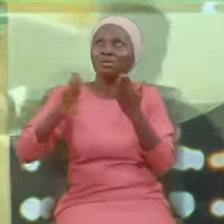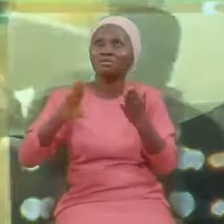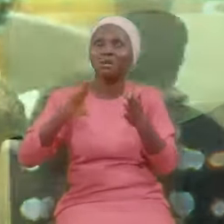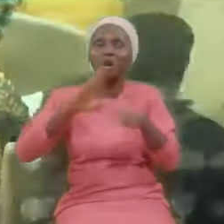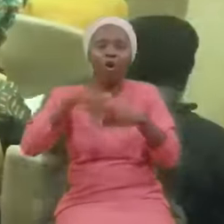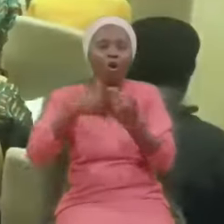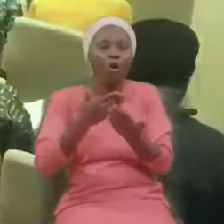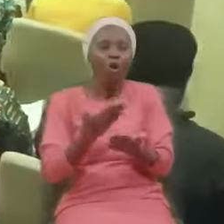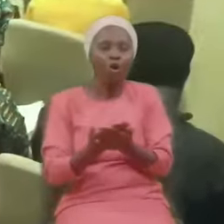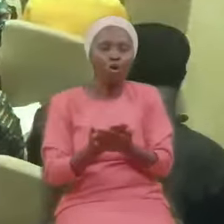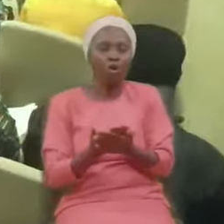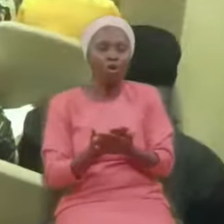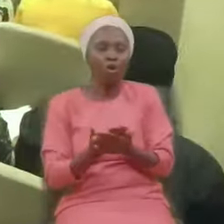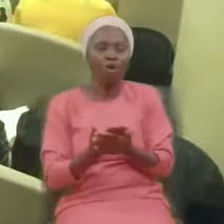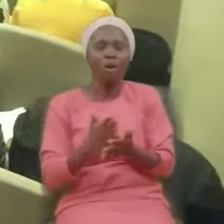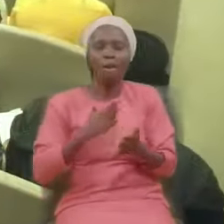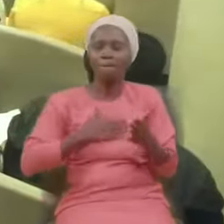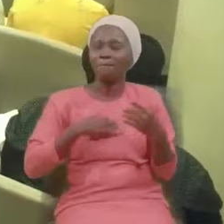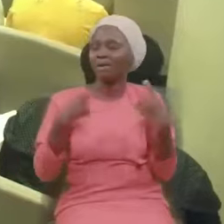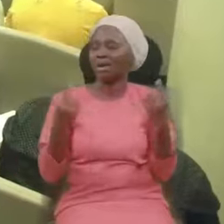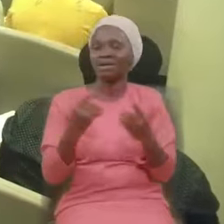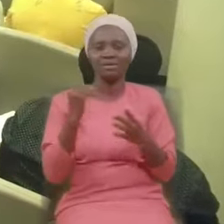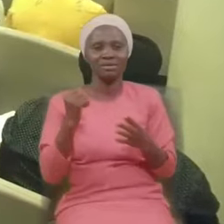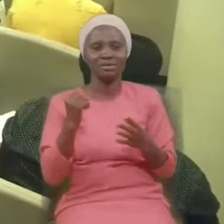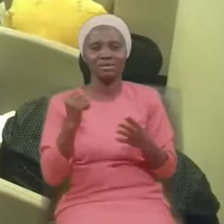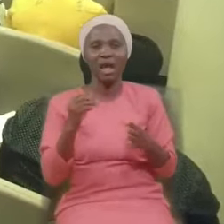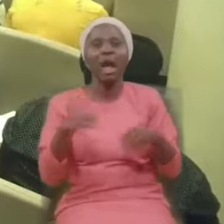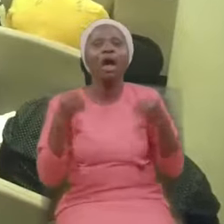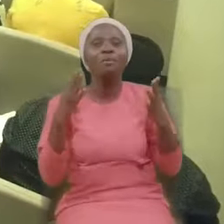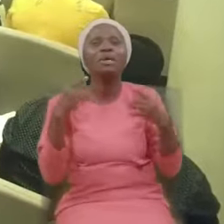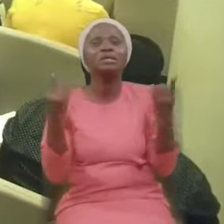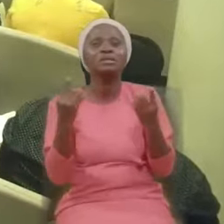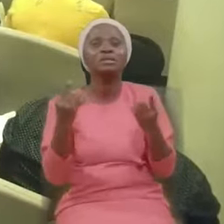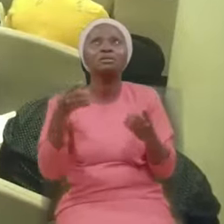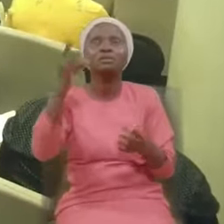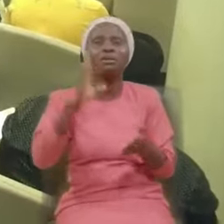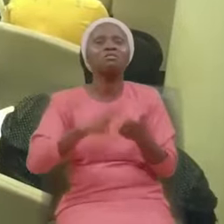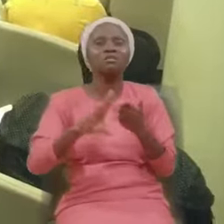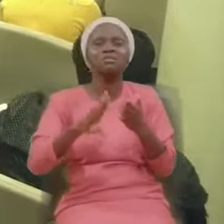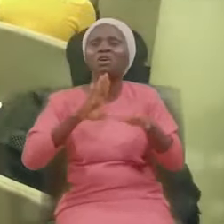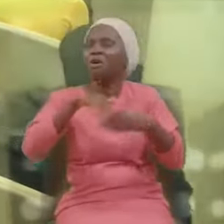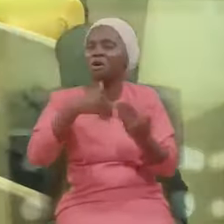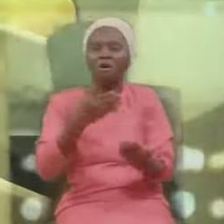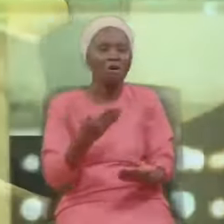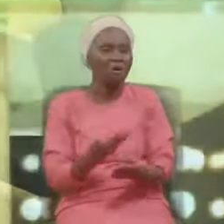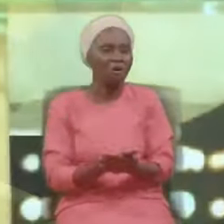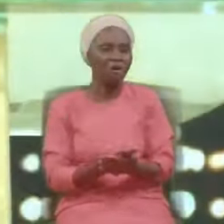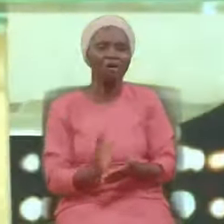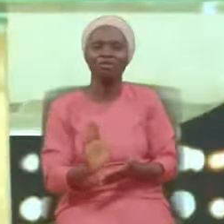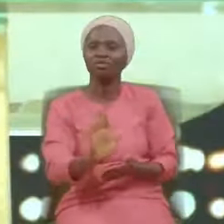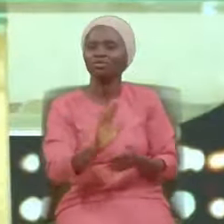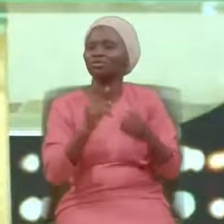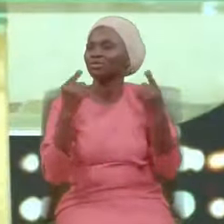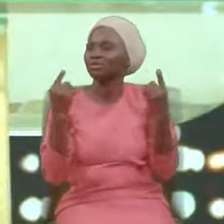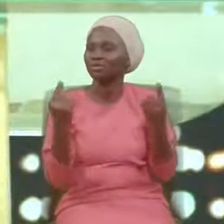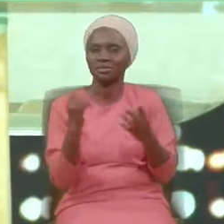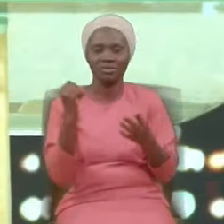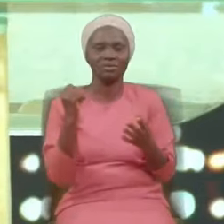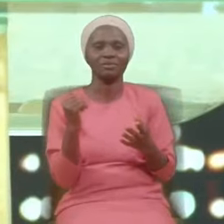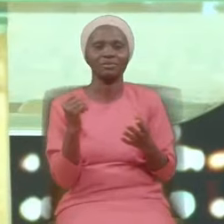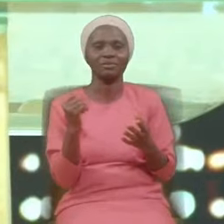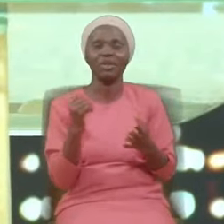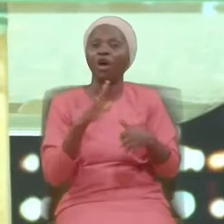iniquities? Who forgiveth how many iniquities? All thine